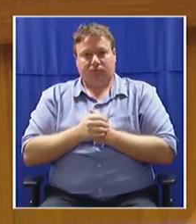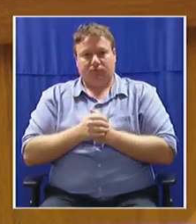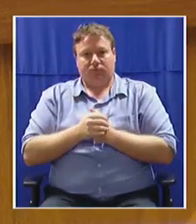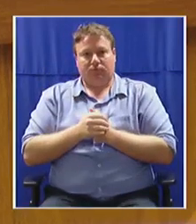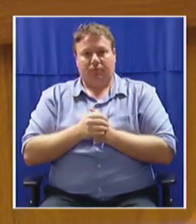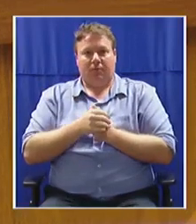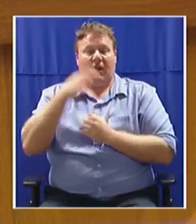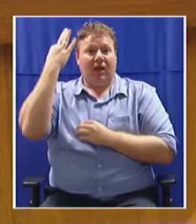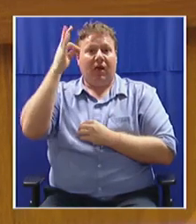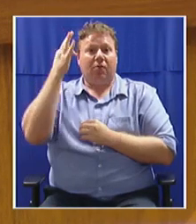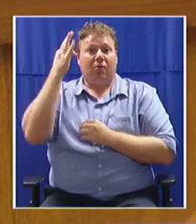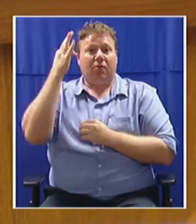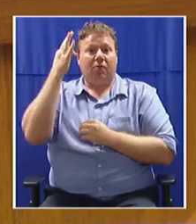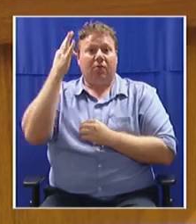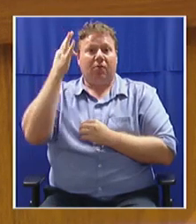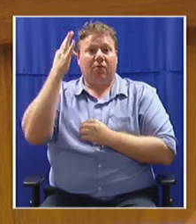and Industry,